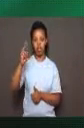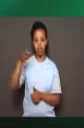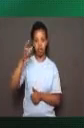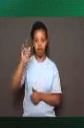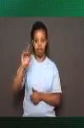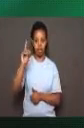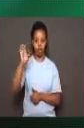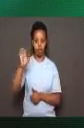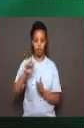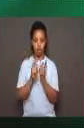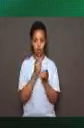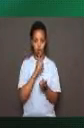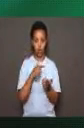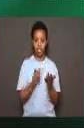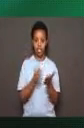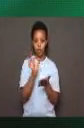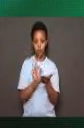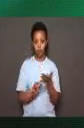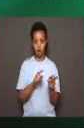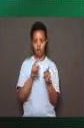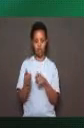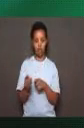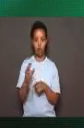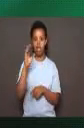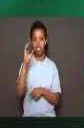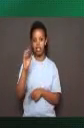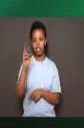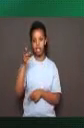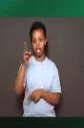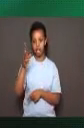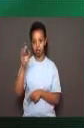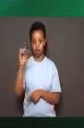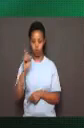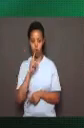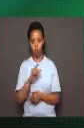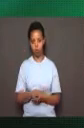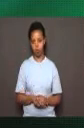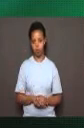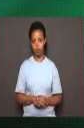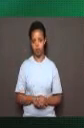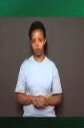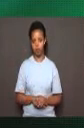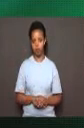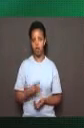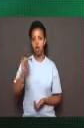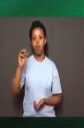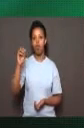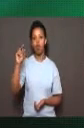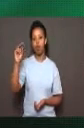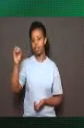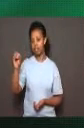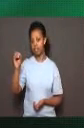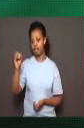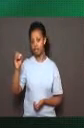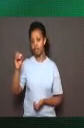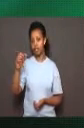The formula for this group is CHO. The monosaccharides